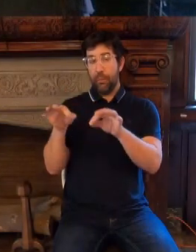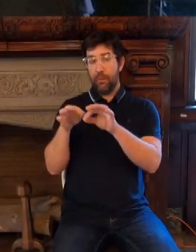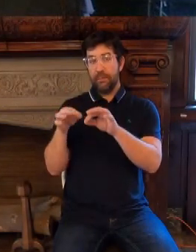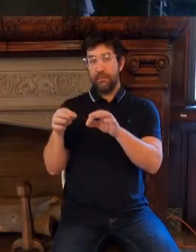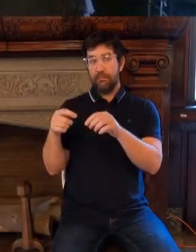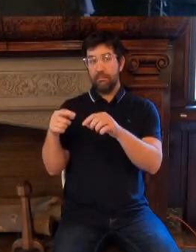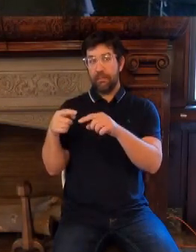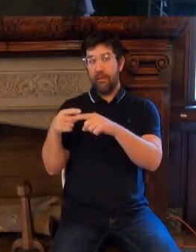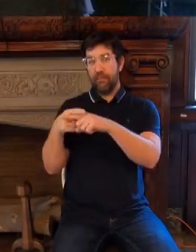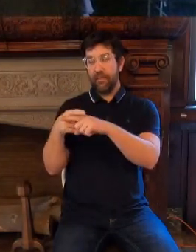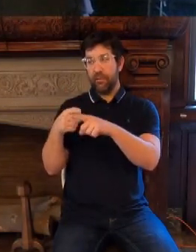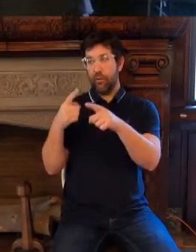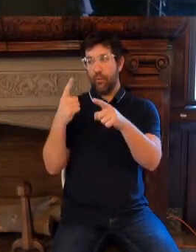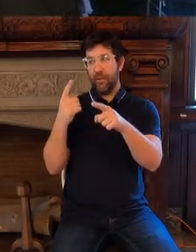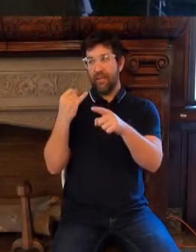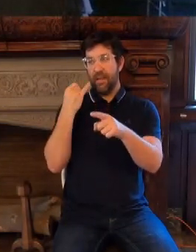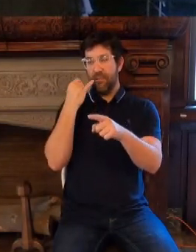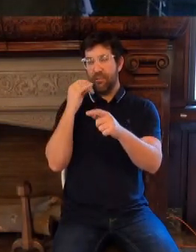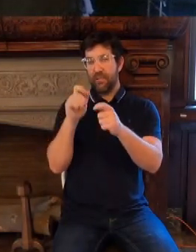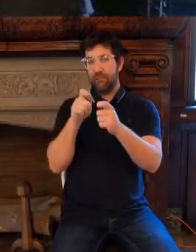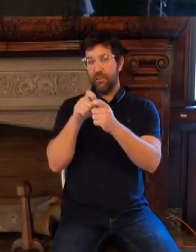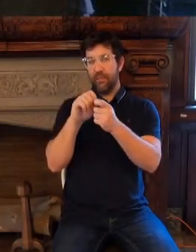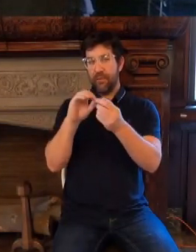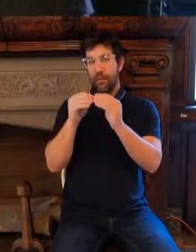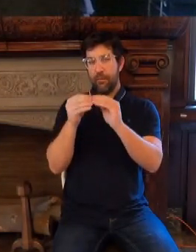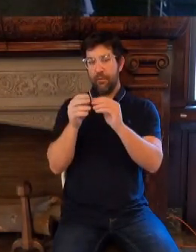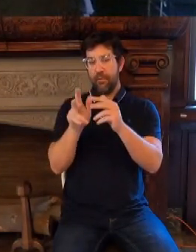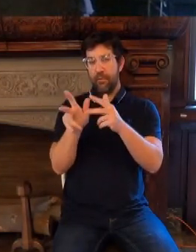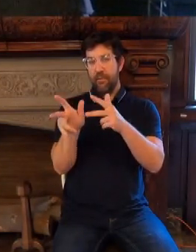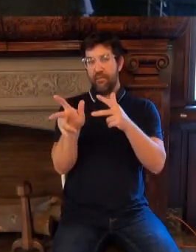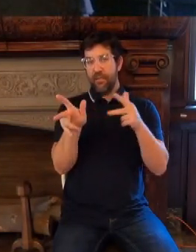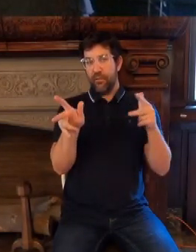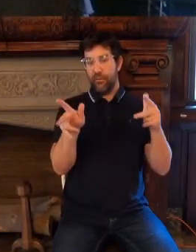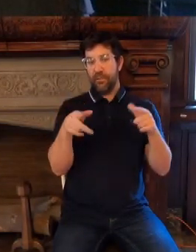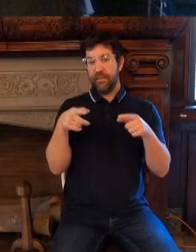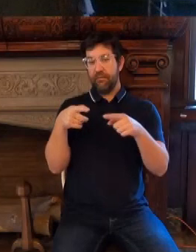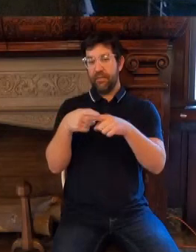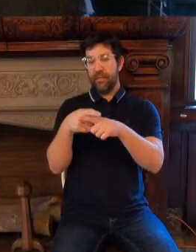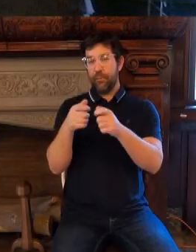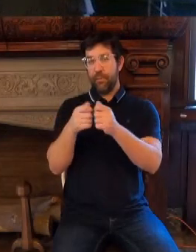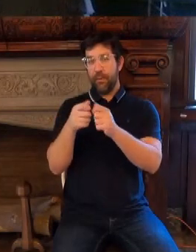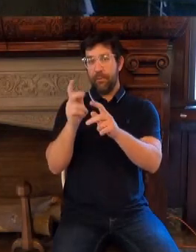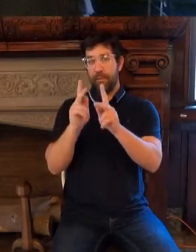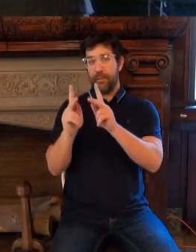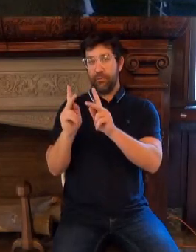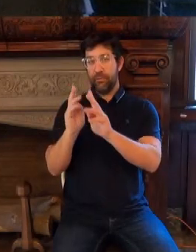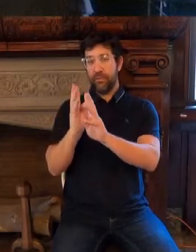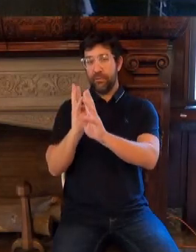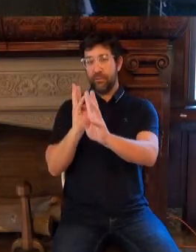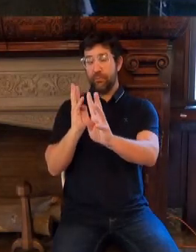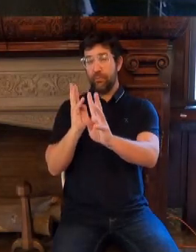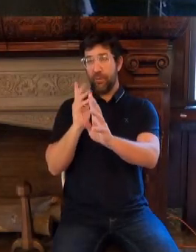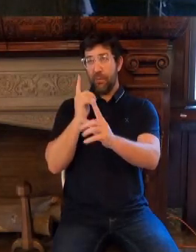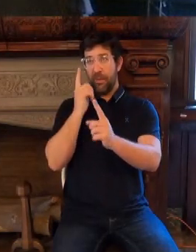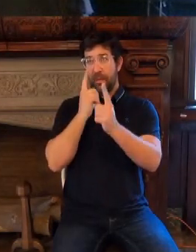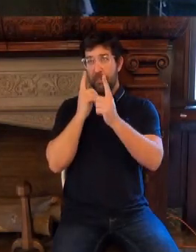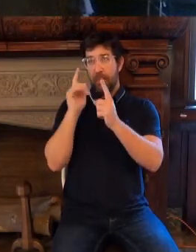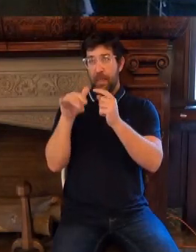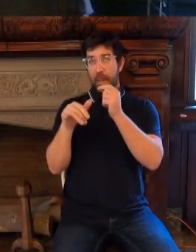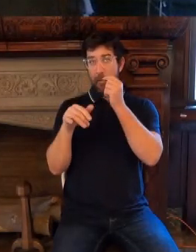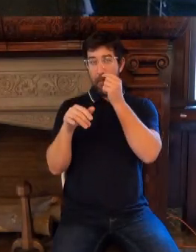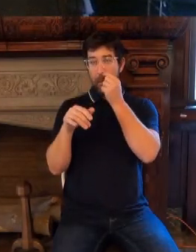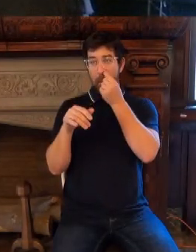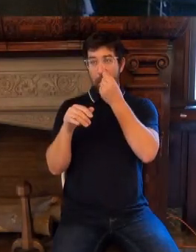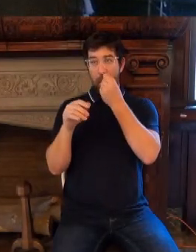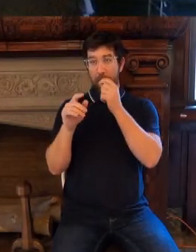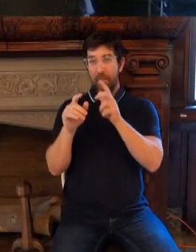And so if there's a certain number of vehicles conflicting with pedestrians, then we would consider that. For the most